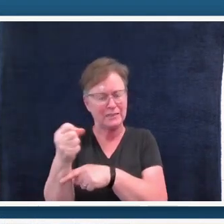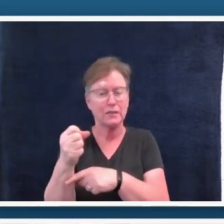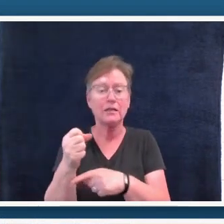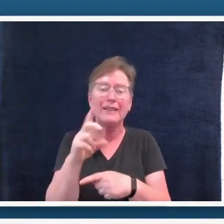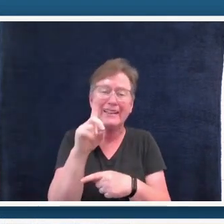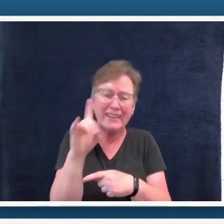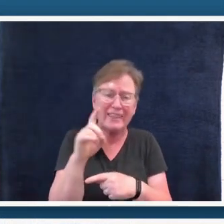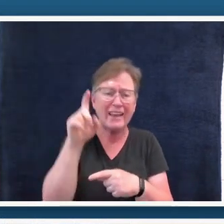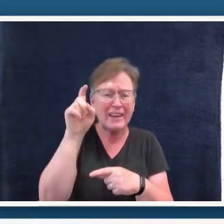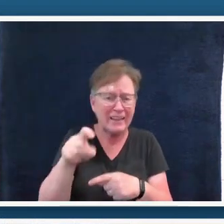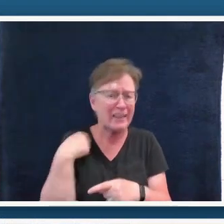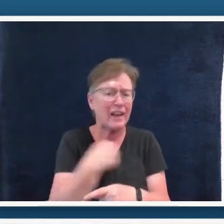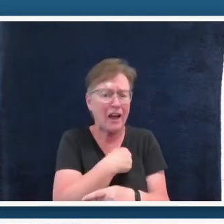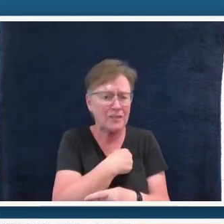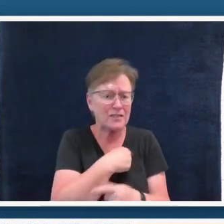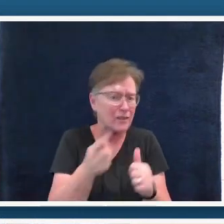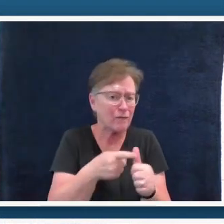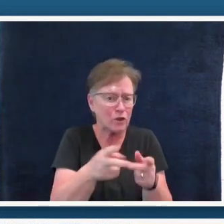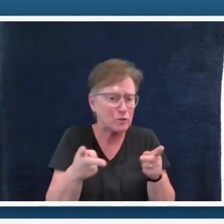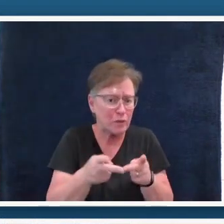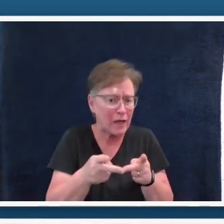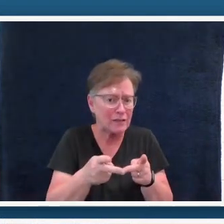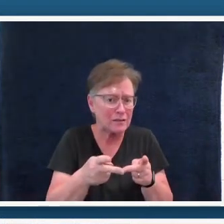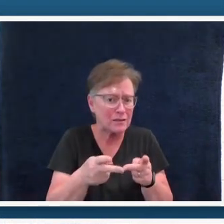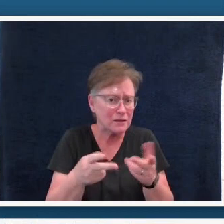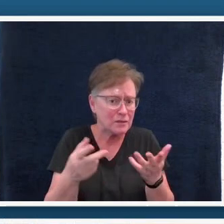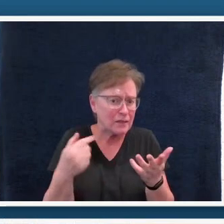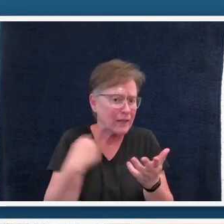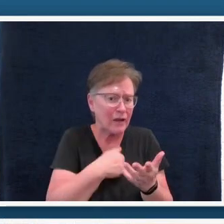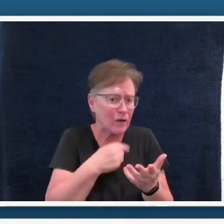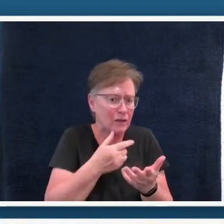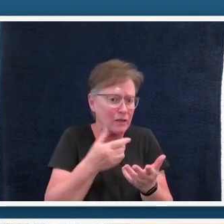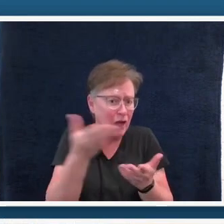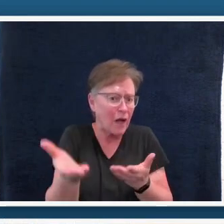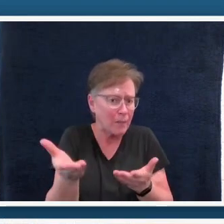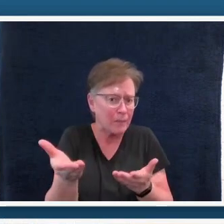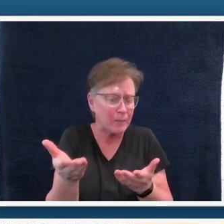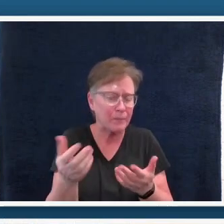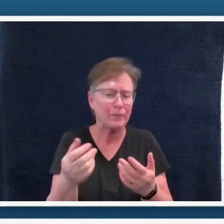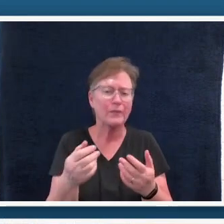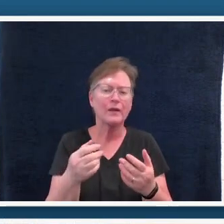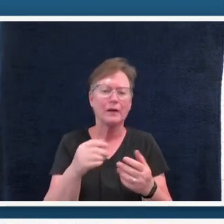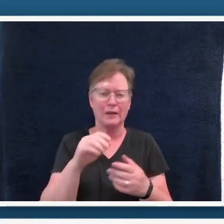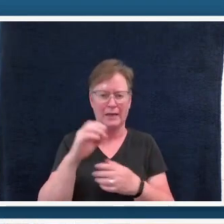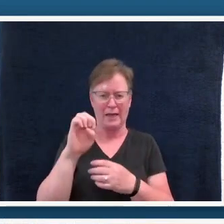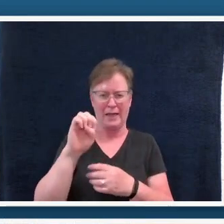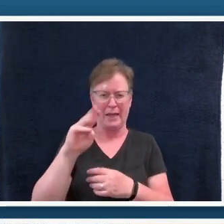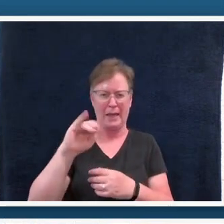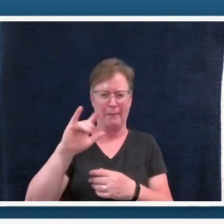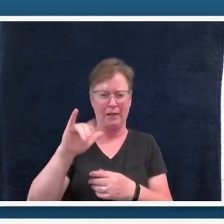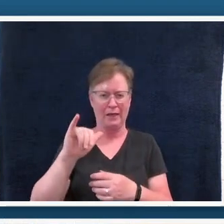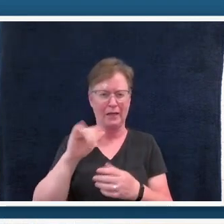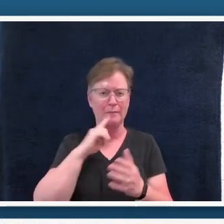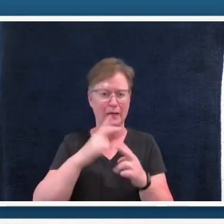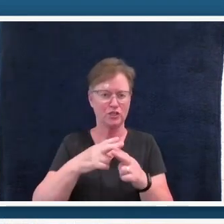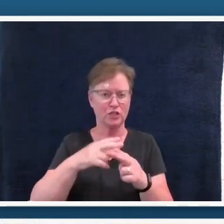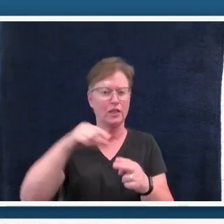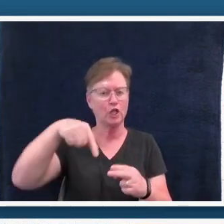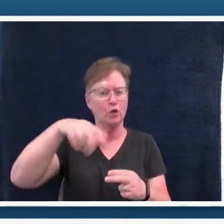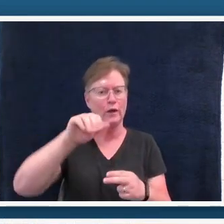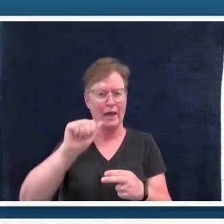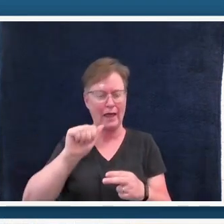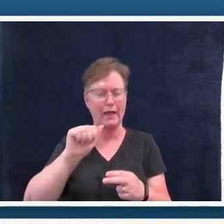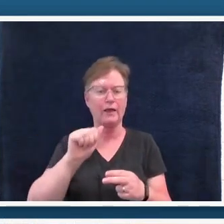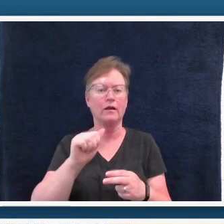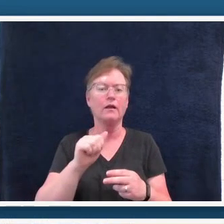in the first place? Annalise mentions in the Q&A that she, thinks beauty is really hard to see in this image.